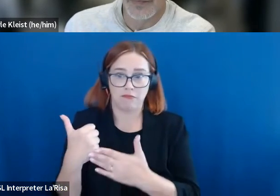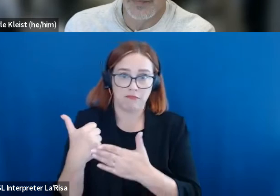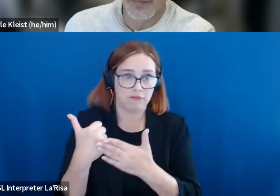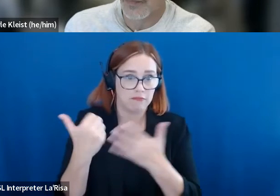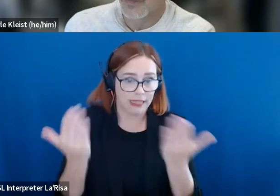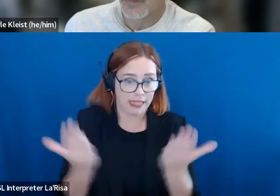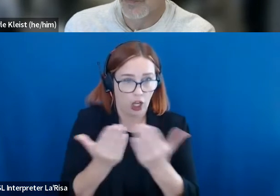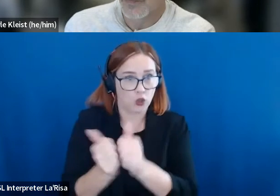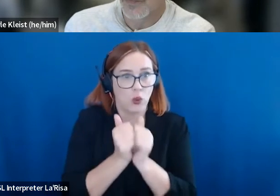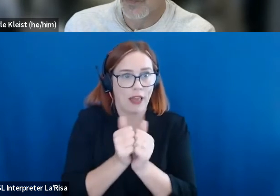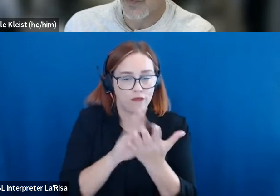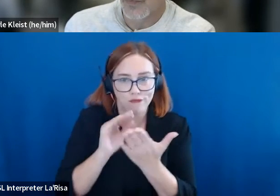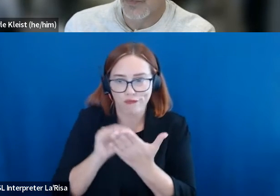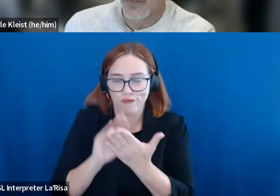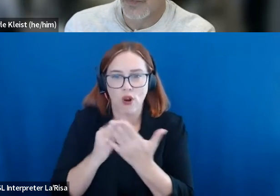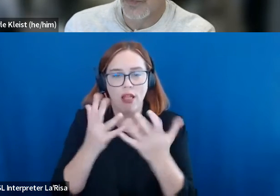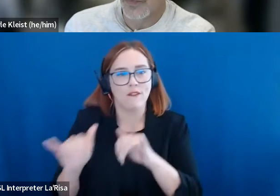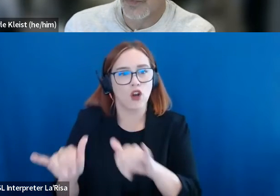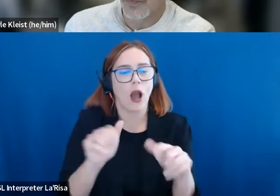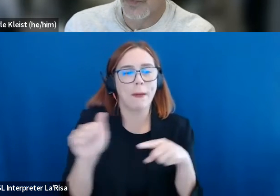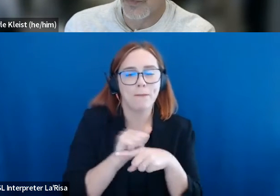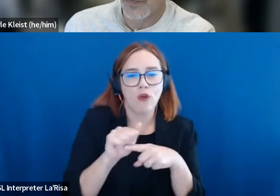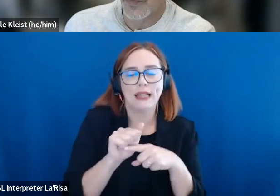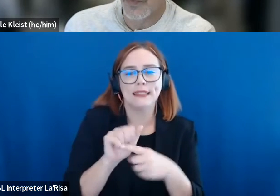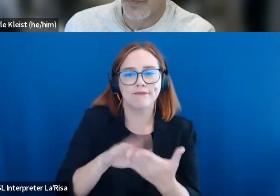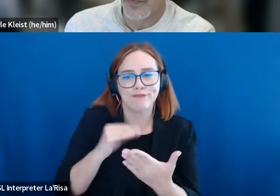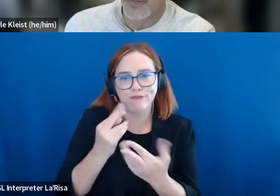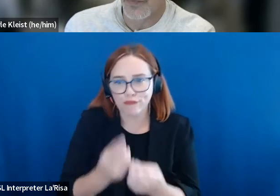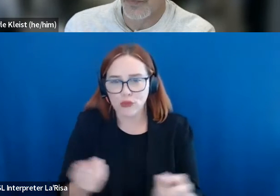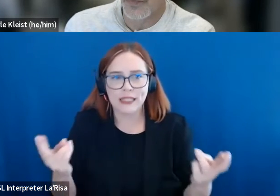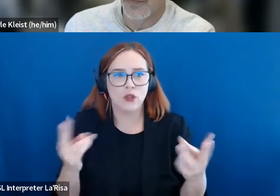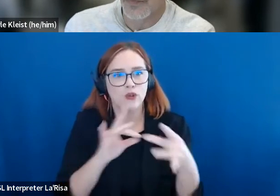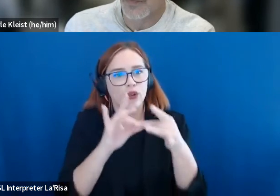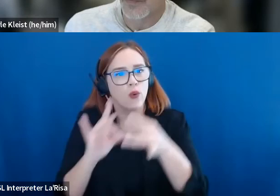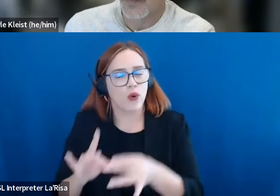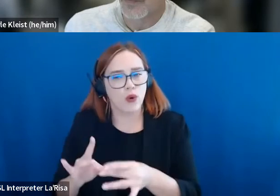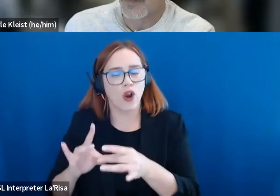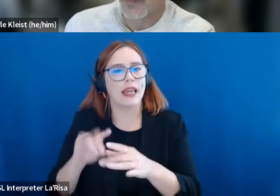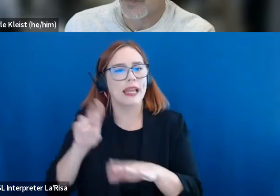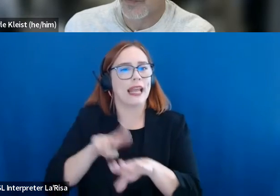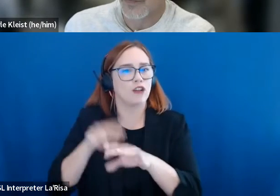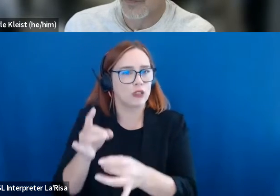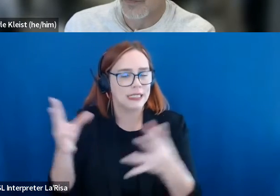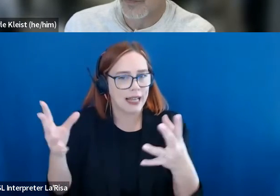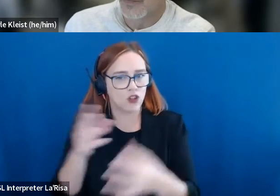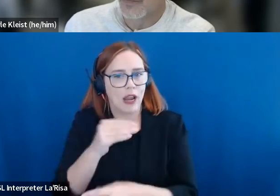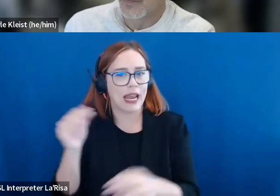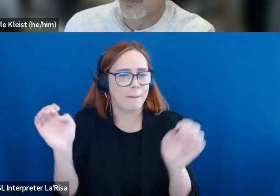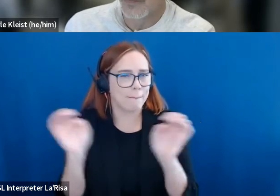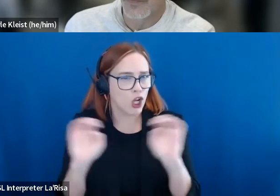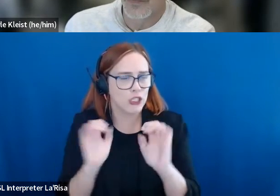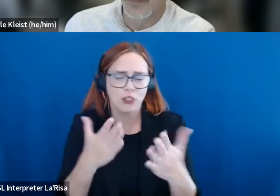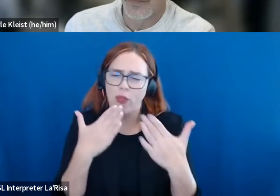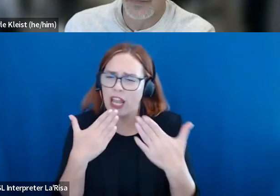and resources around disasters and emergencies. And thanks, Marilyn, for all of your work and sharing that with us. I want to read a